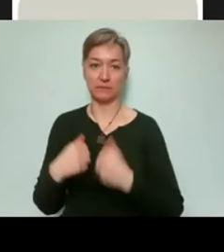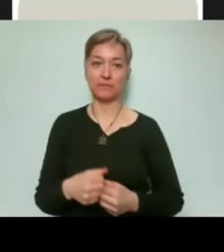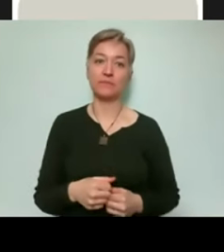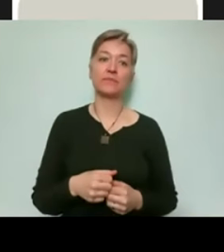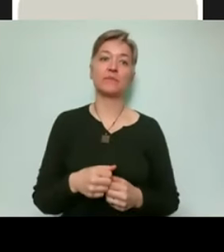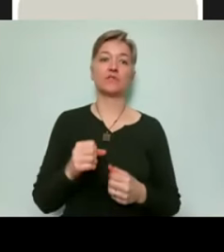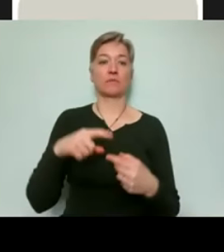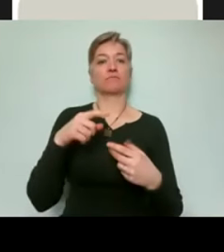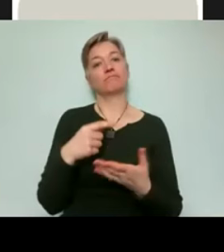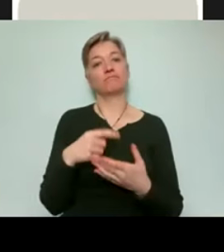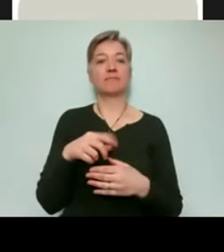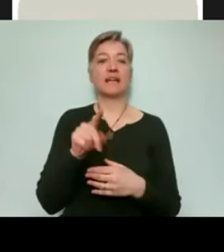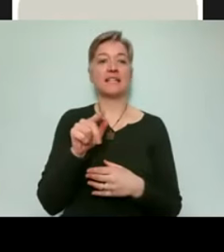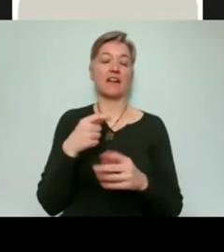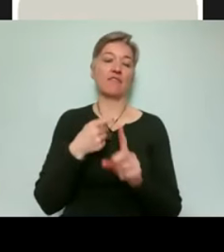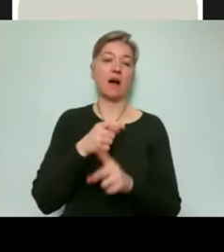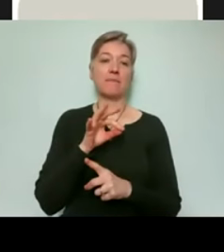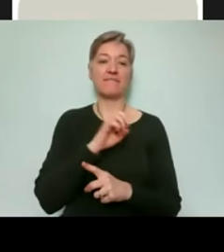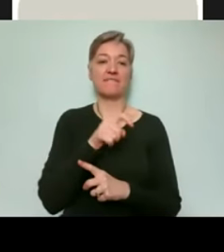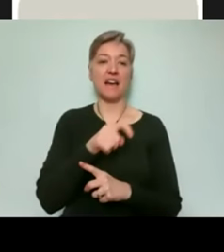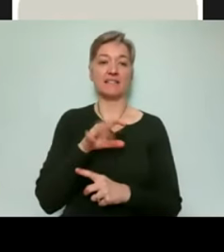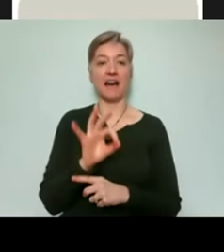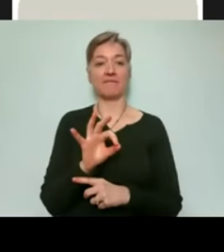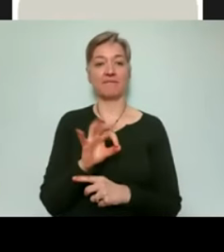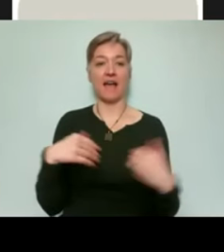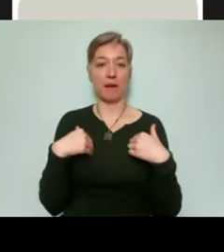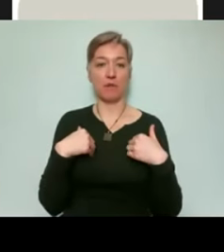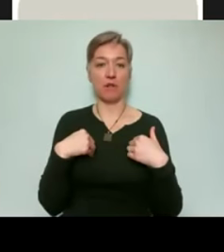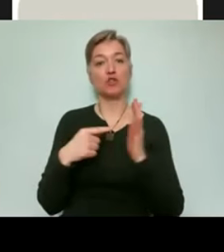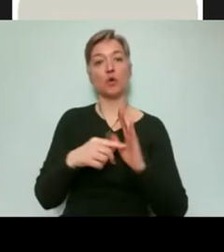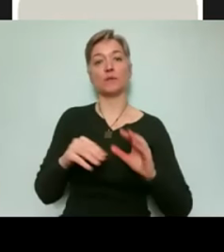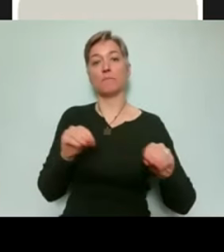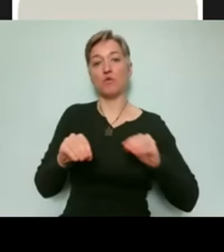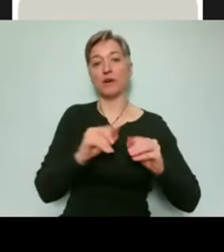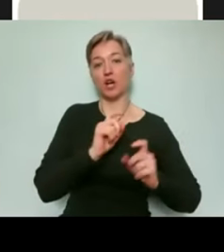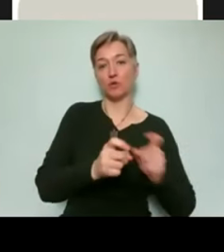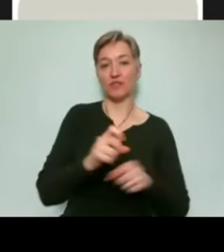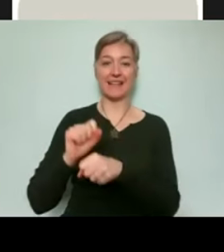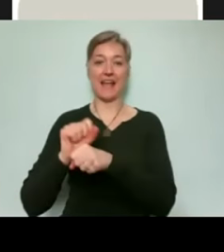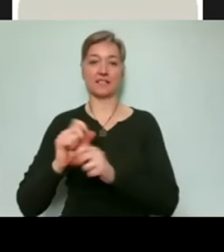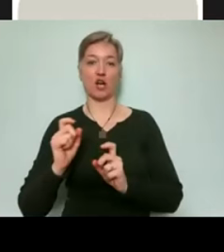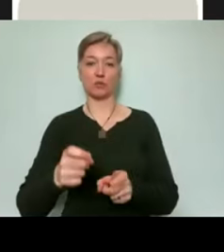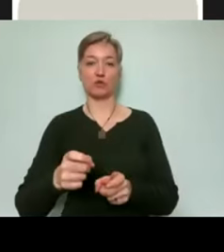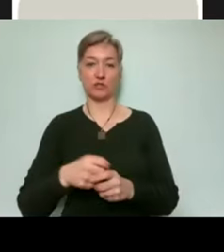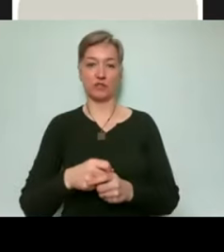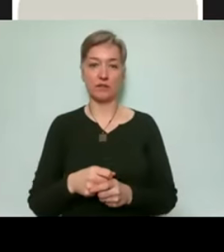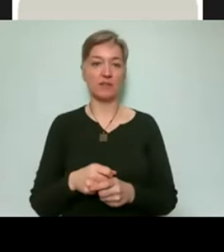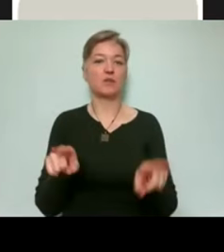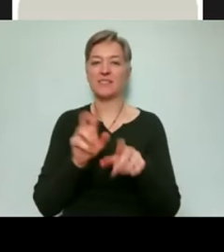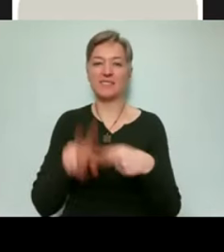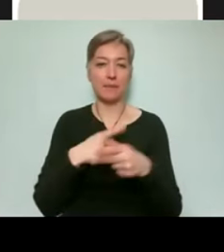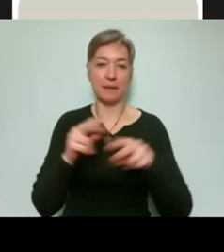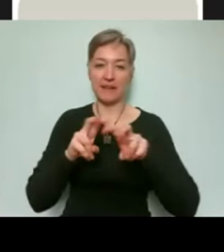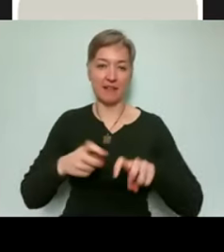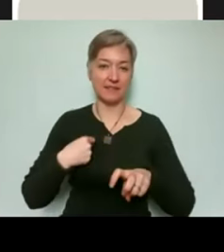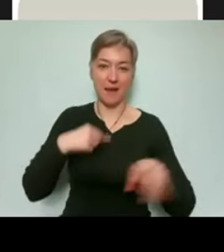is data from a FESF animal, and this is showing you the movement contribution and the task contribution. So this is the same kind of analysis I've been